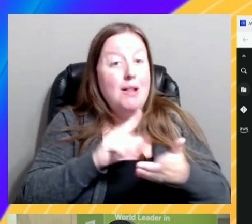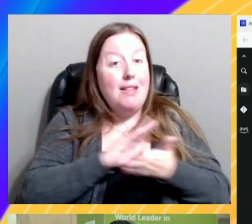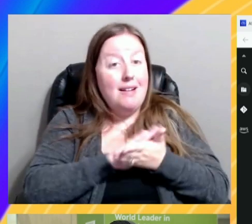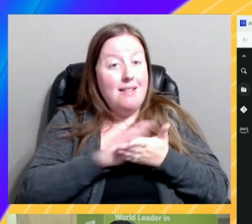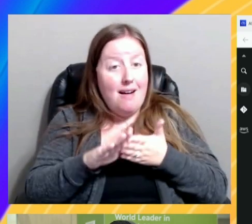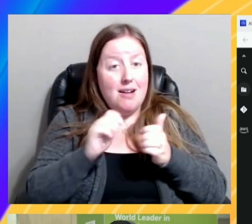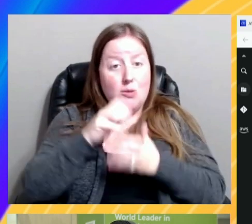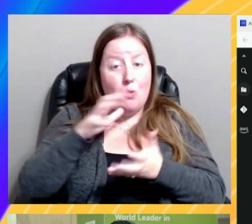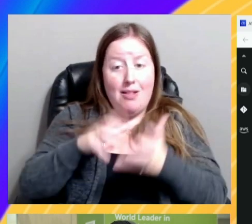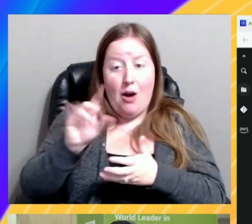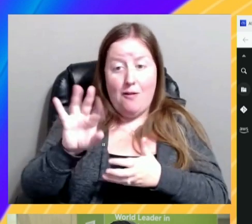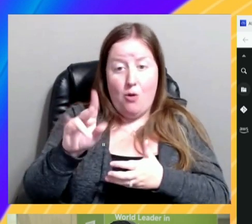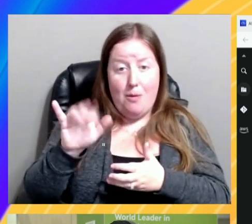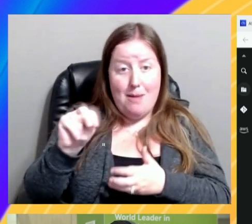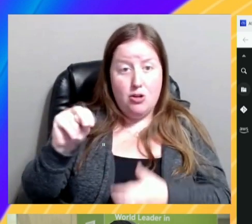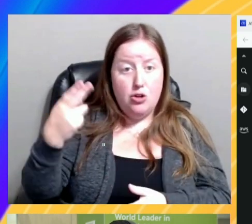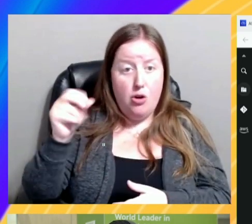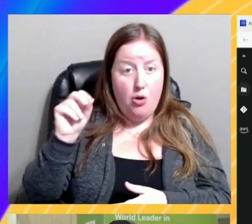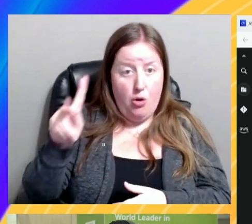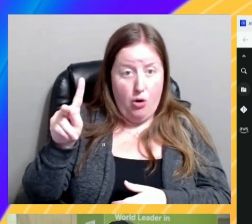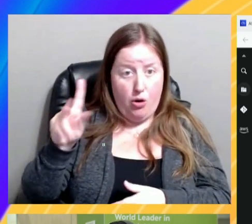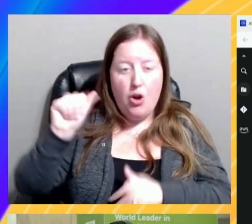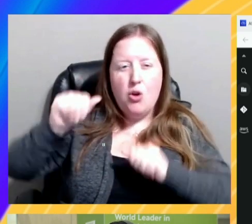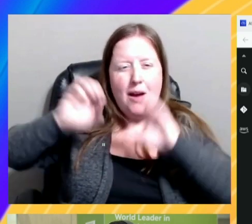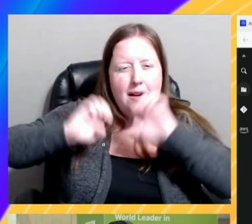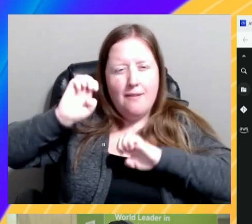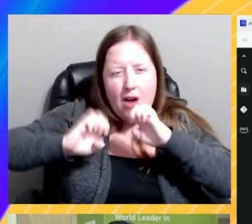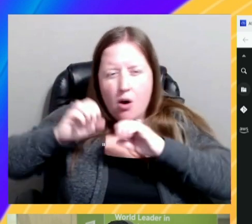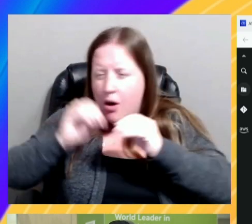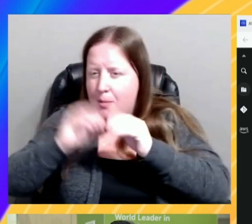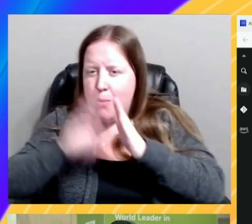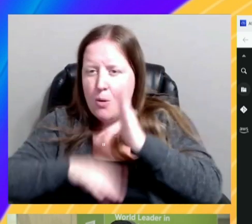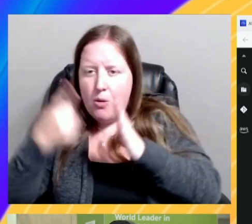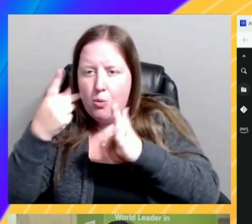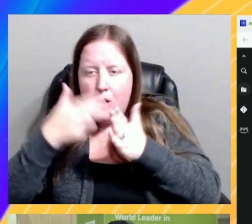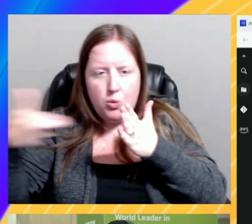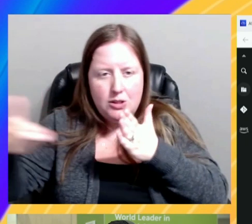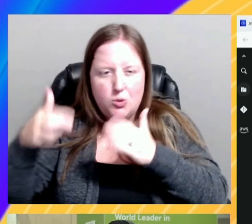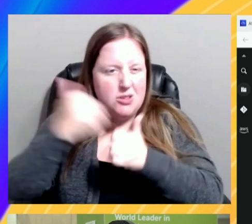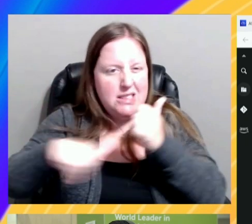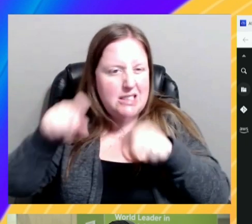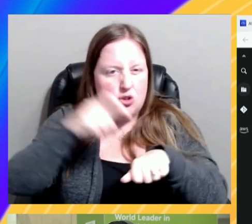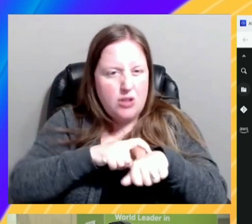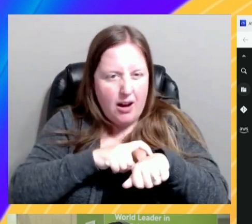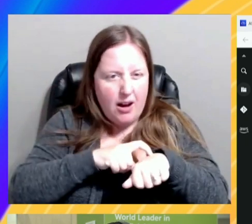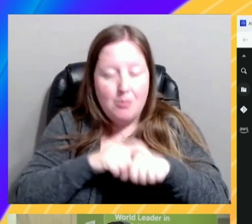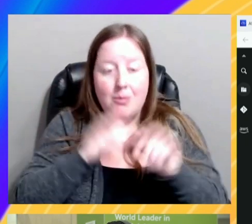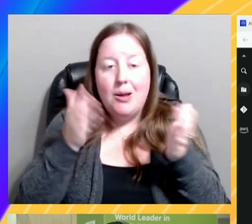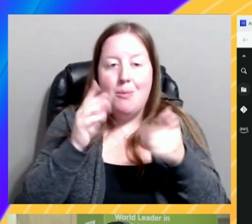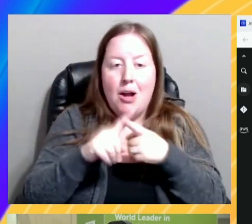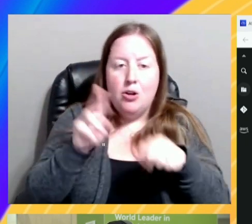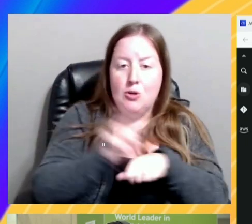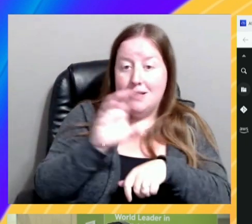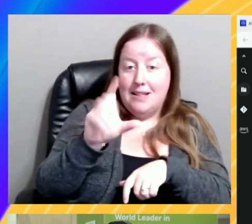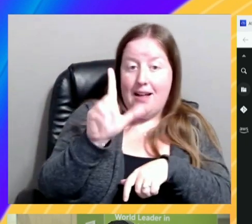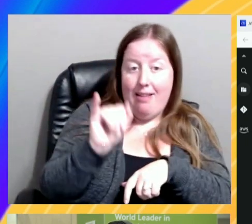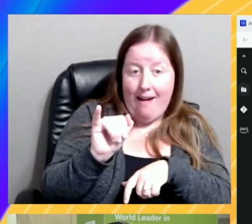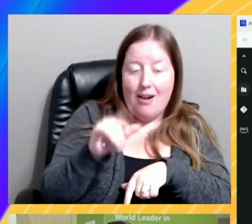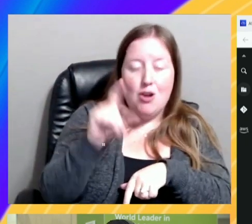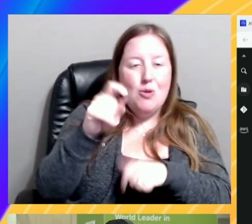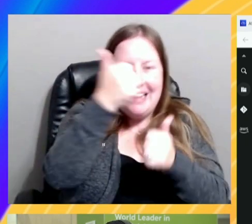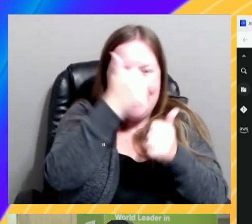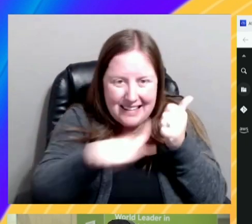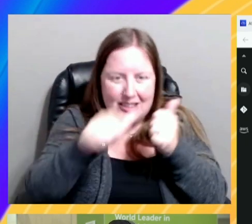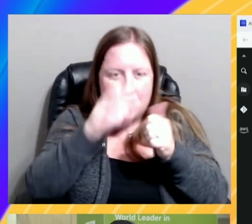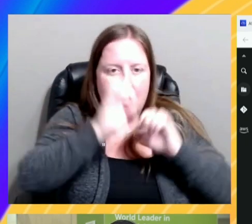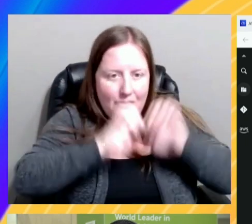is that you can evaluate more than one resource at a time. Got it. Versus using the CLI, you have to do each evaluation one resource